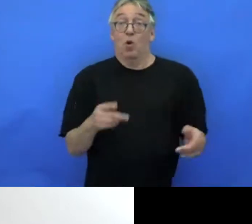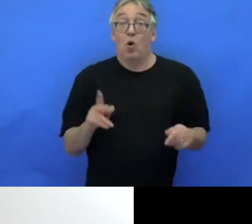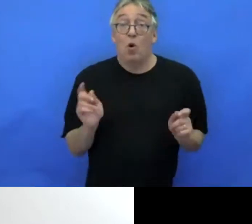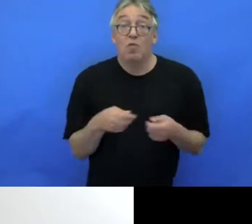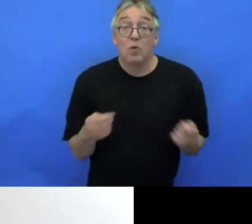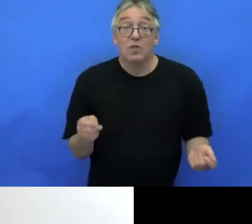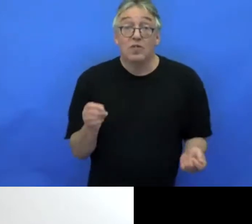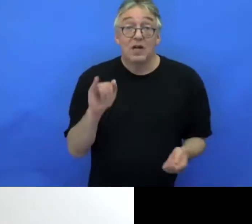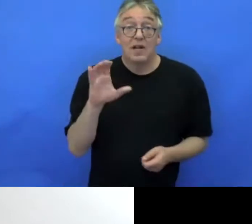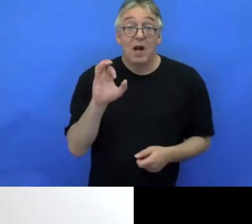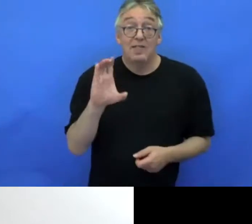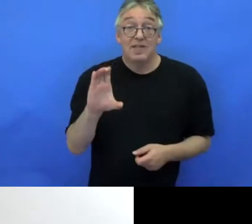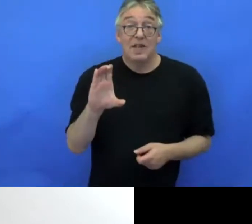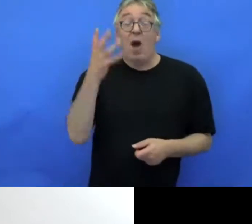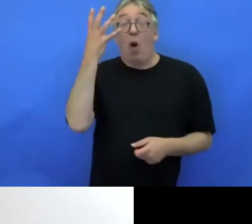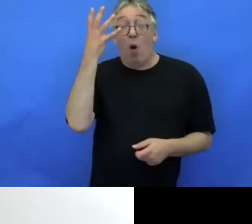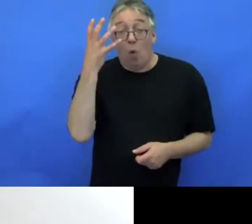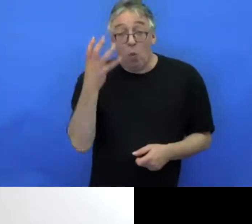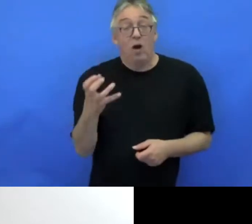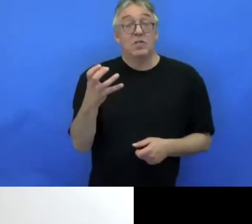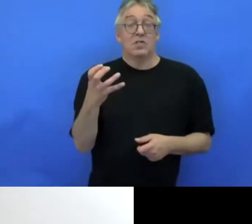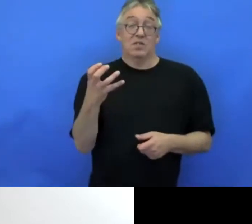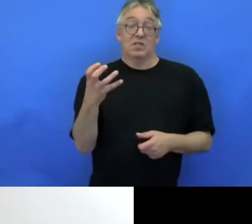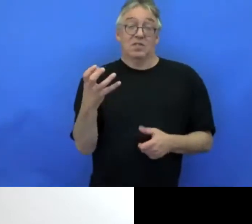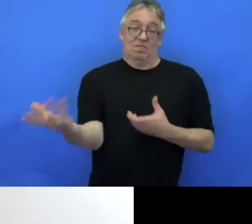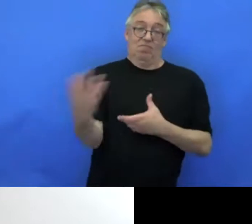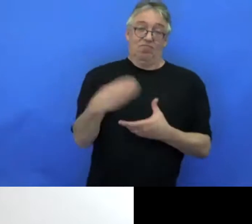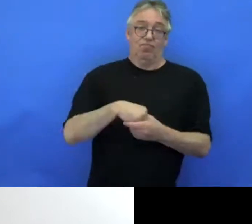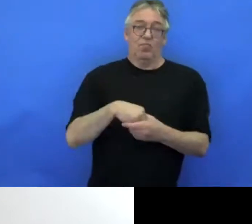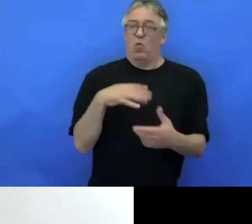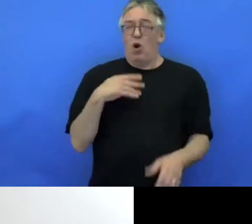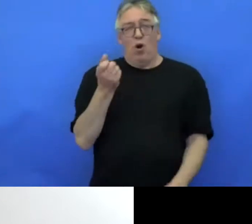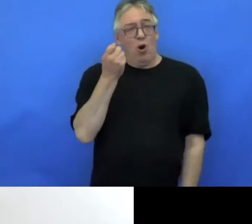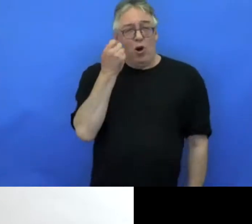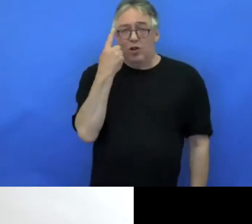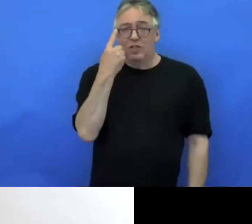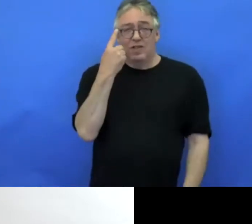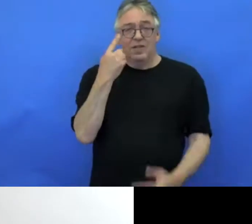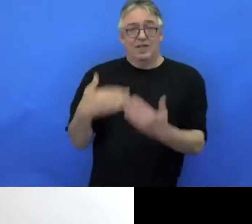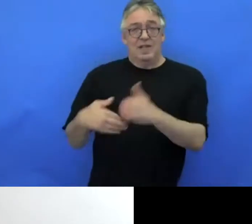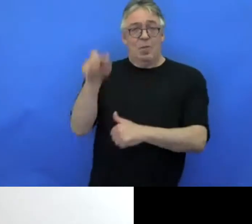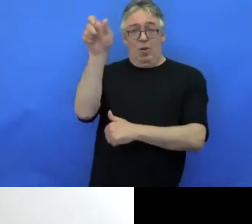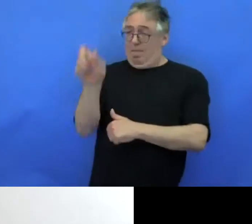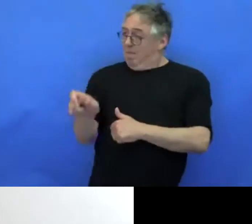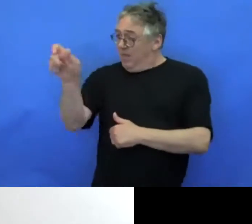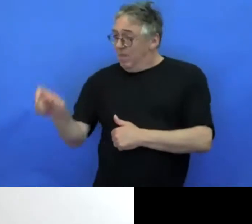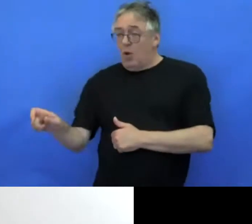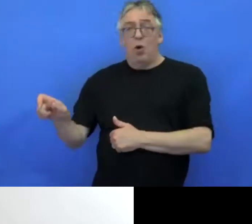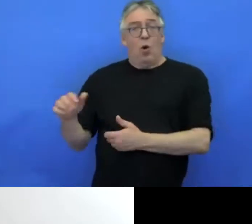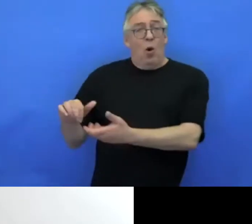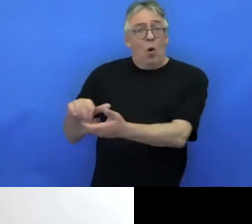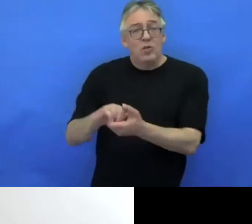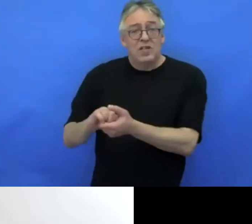vision. We recognize the pivotal role played by persons with disabilities in the entire